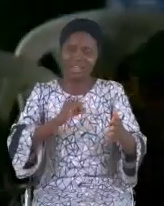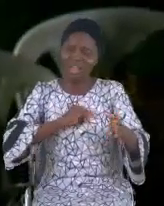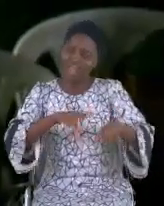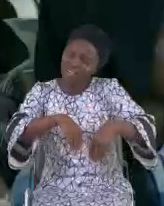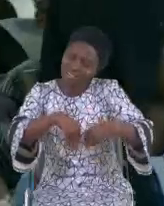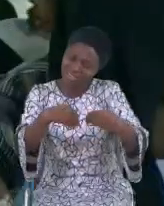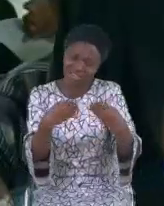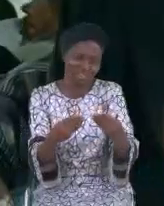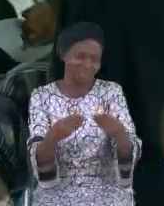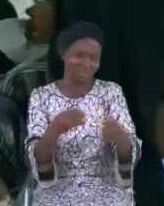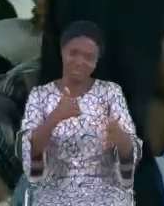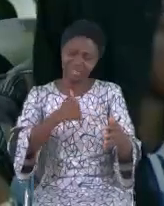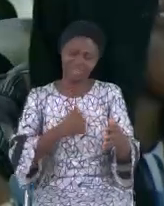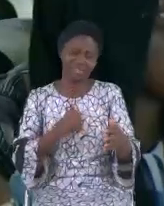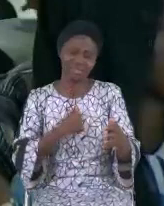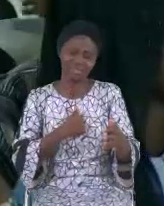I give myself